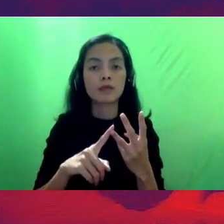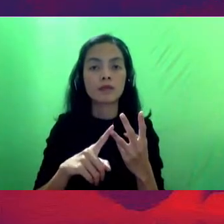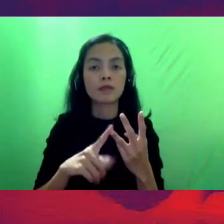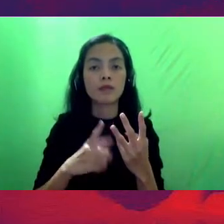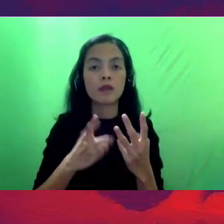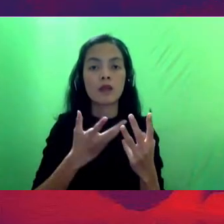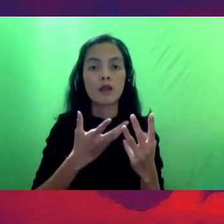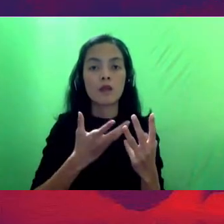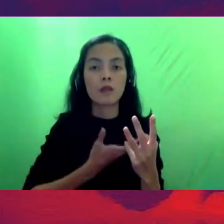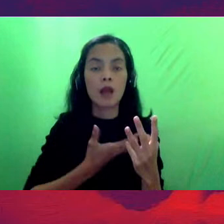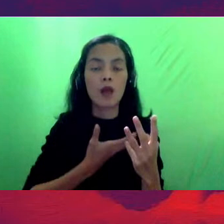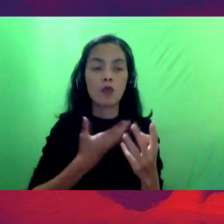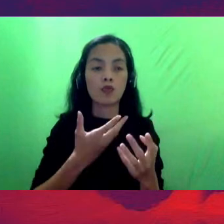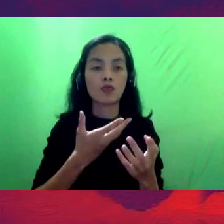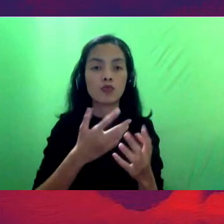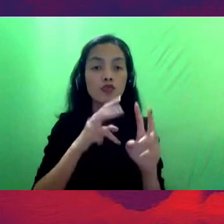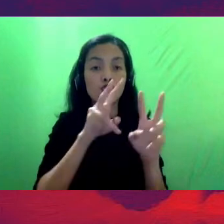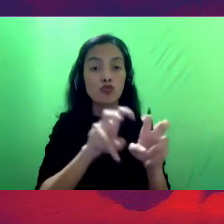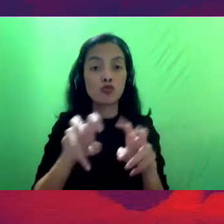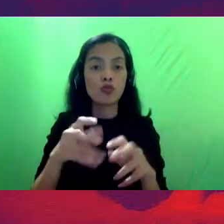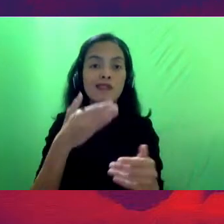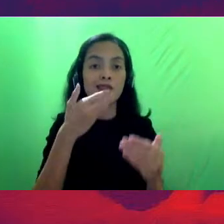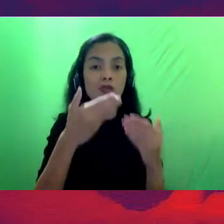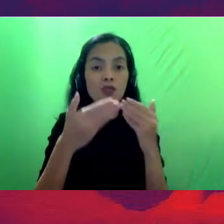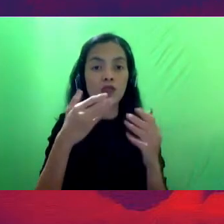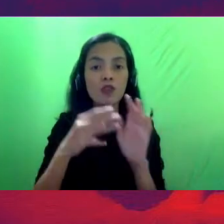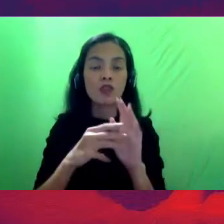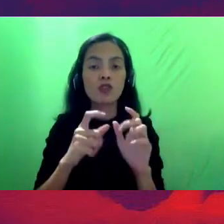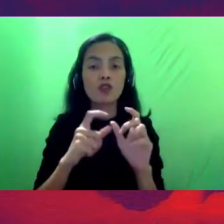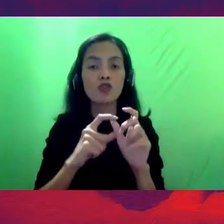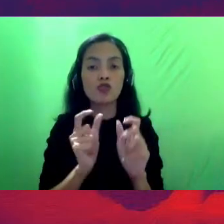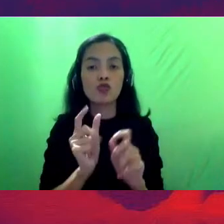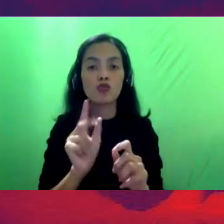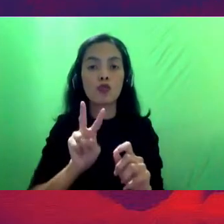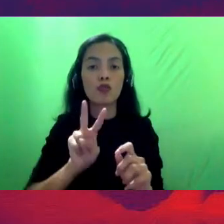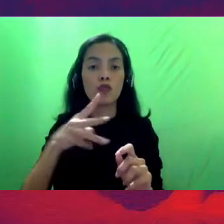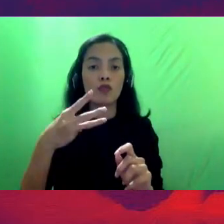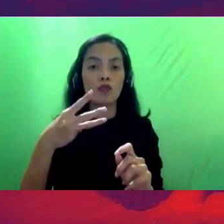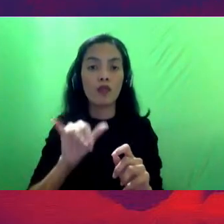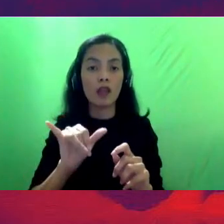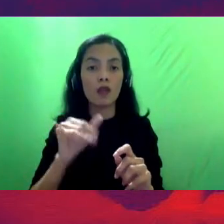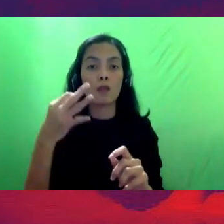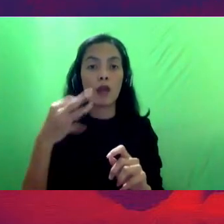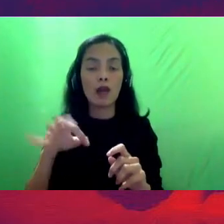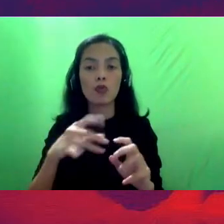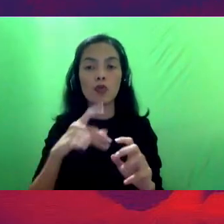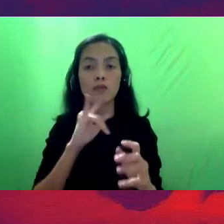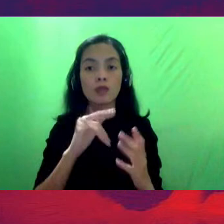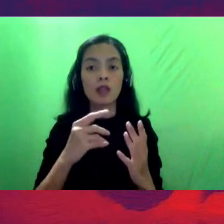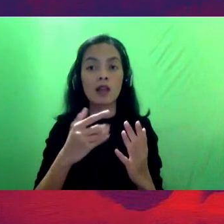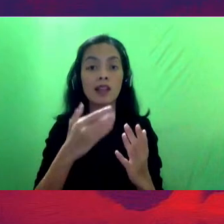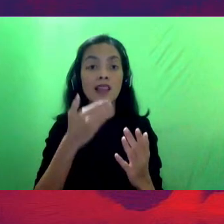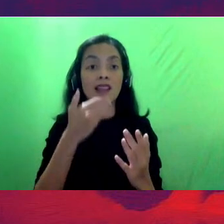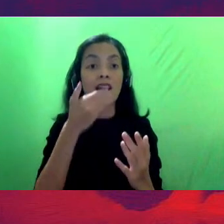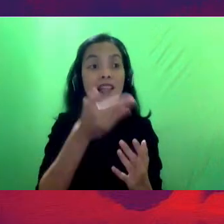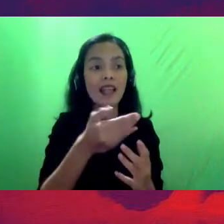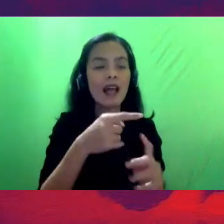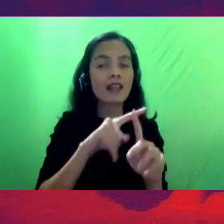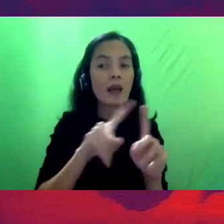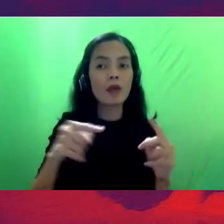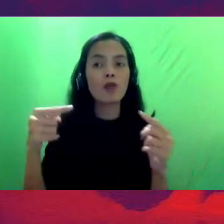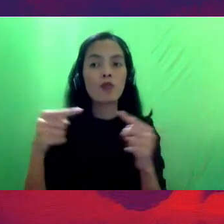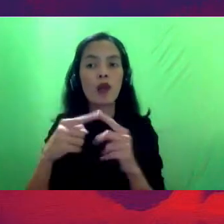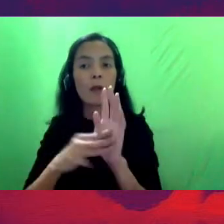new surveys carry questions related to MPI. And this is something that